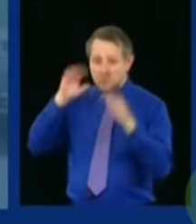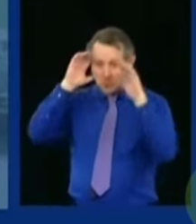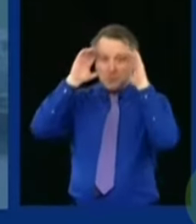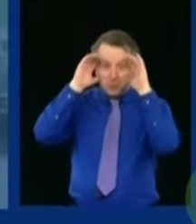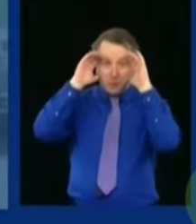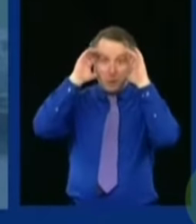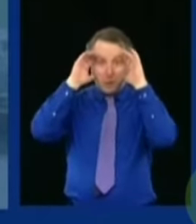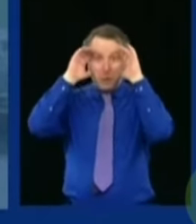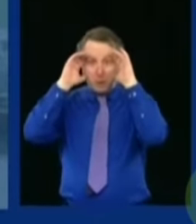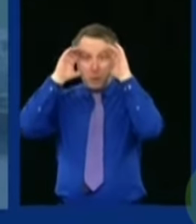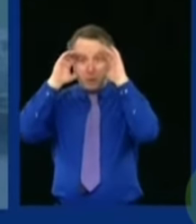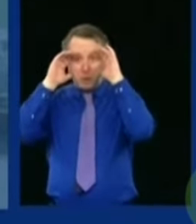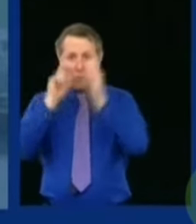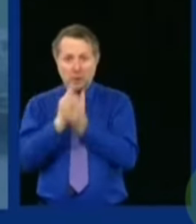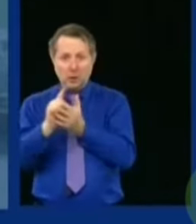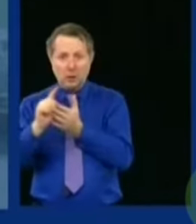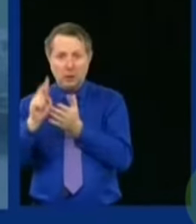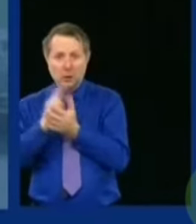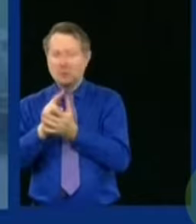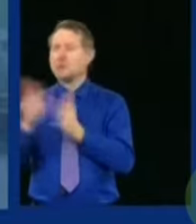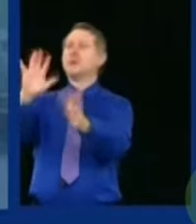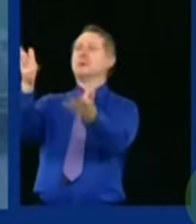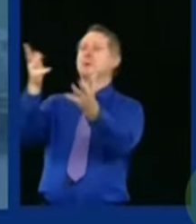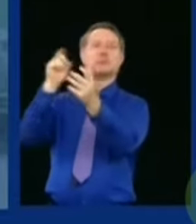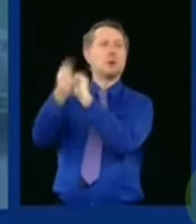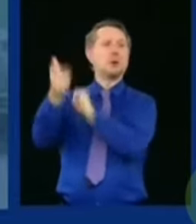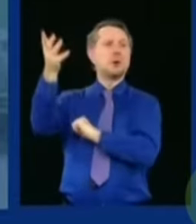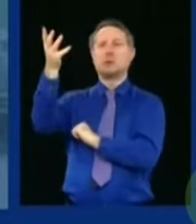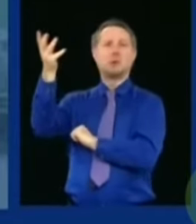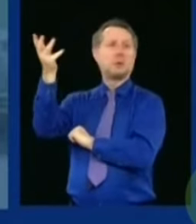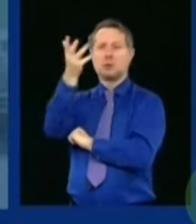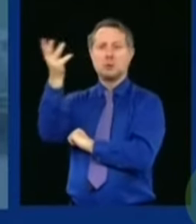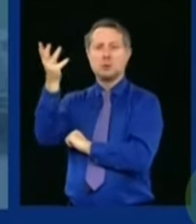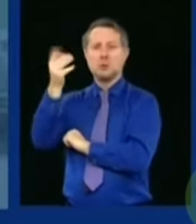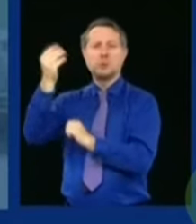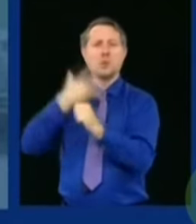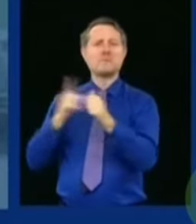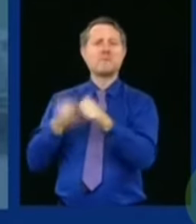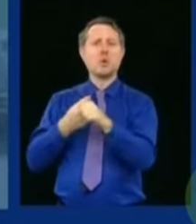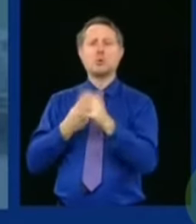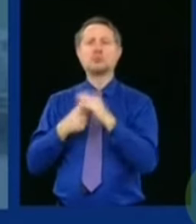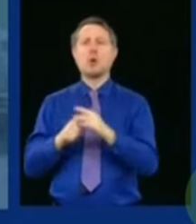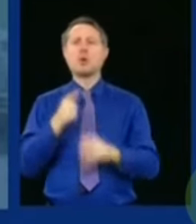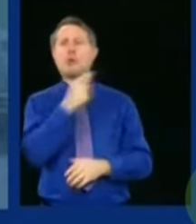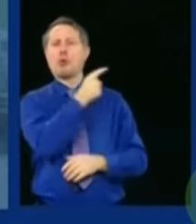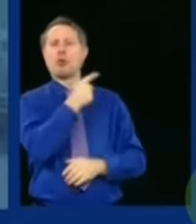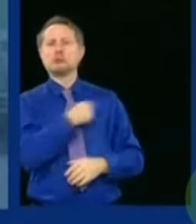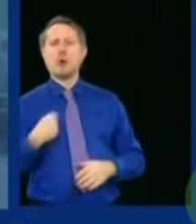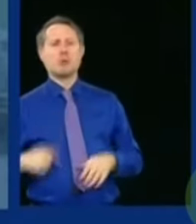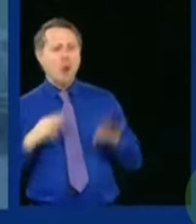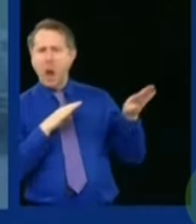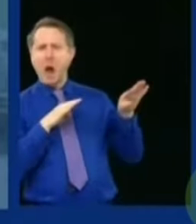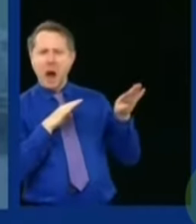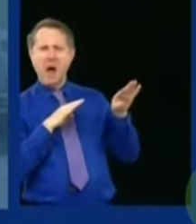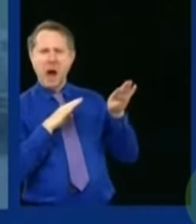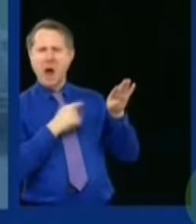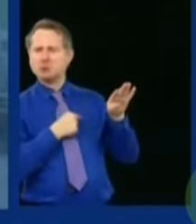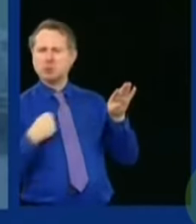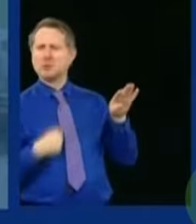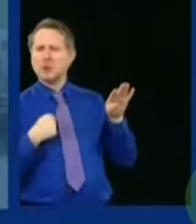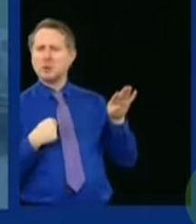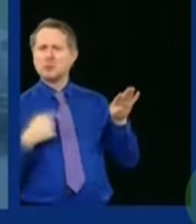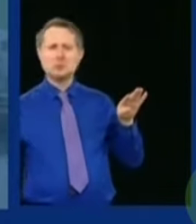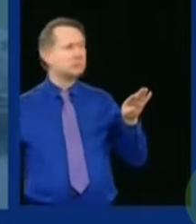right? When the virus started, the virus was coming from China. Everybody was looking at China. Turns out the virus came from